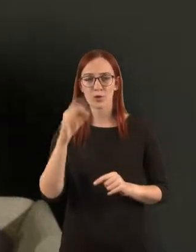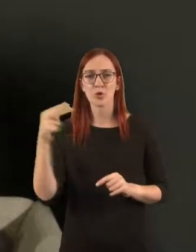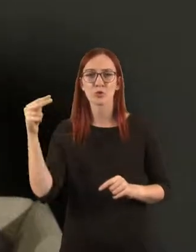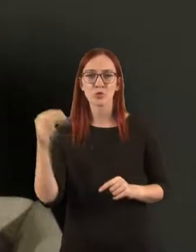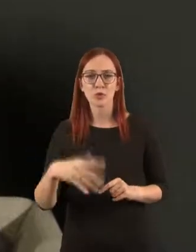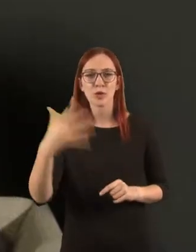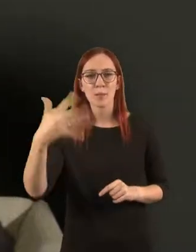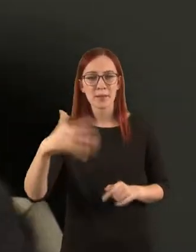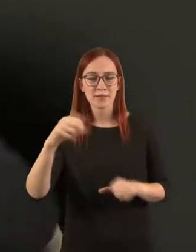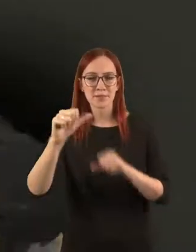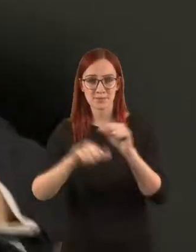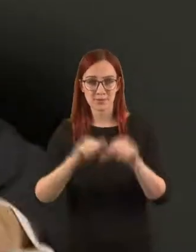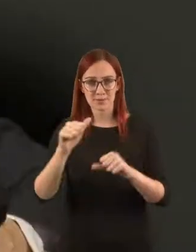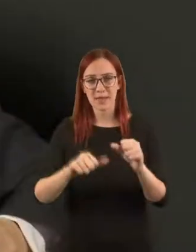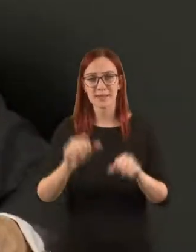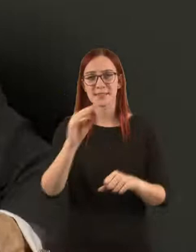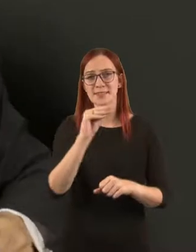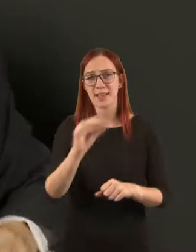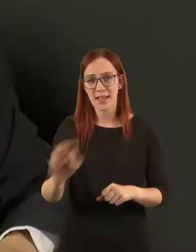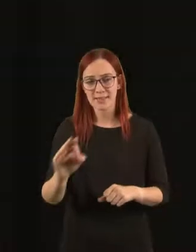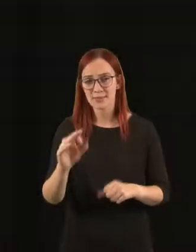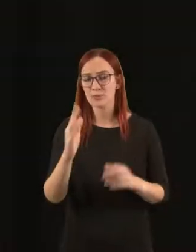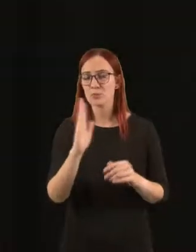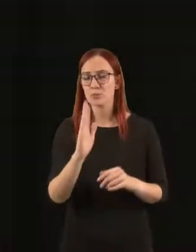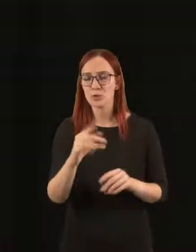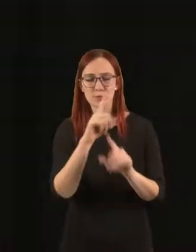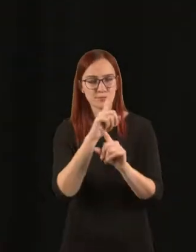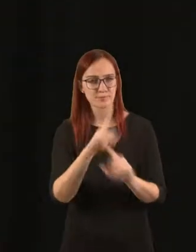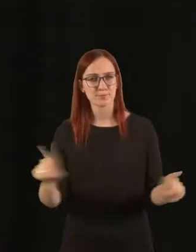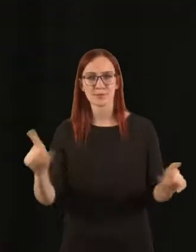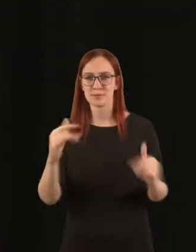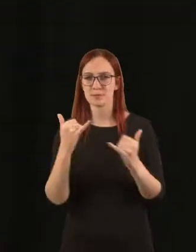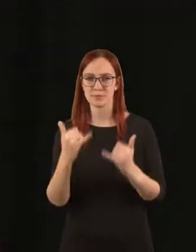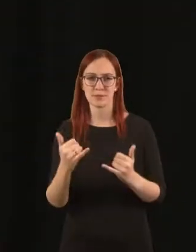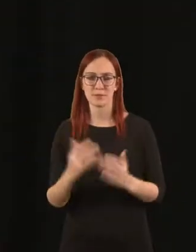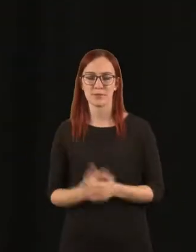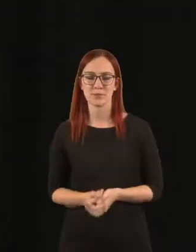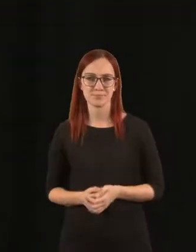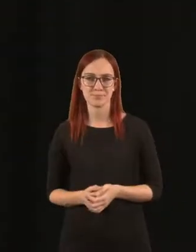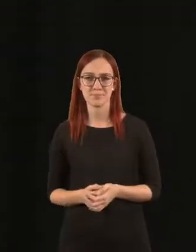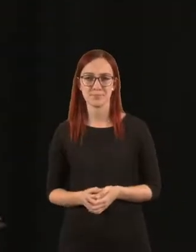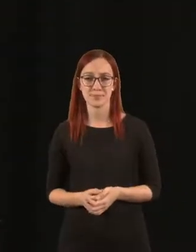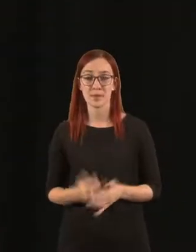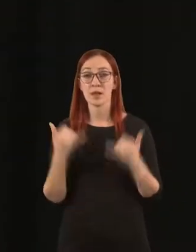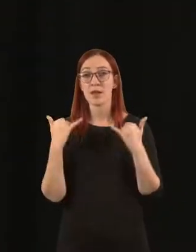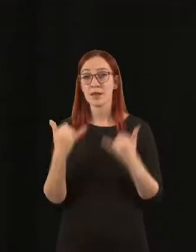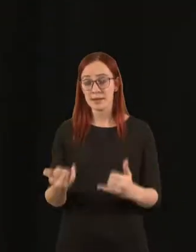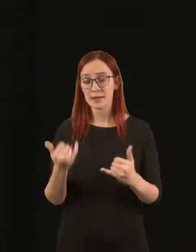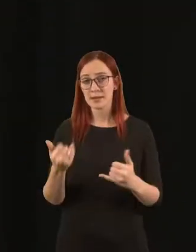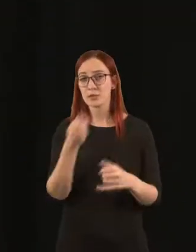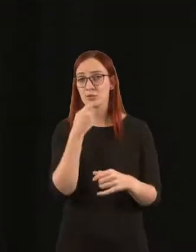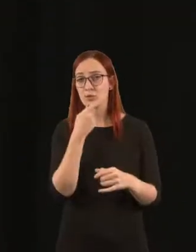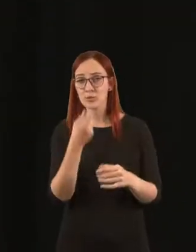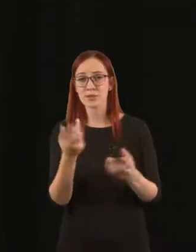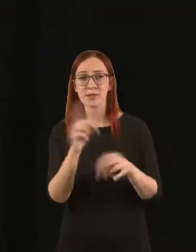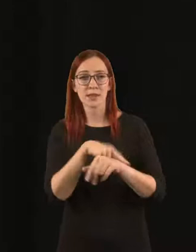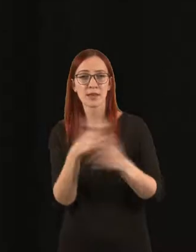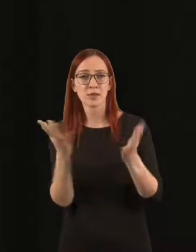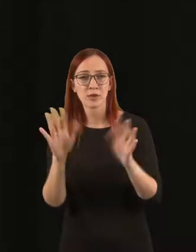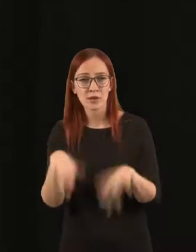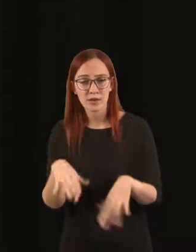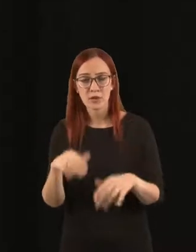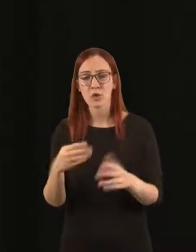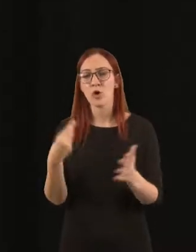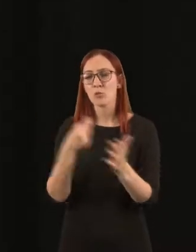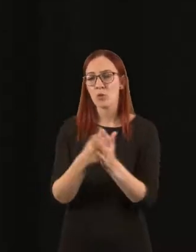turim dar klausimų, yra, ne, iš publikos ar... Okay, are there any more questions from the audience? We still have a